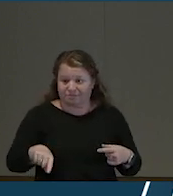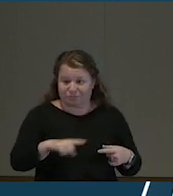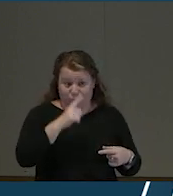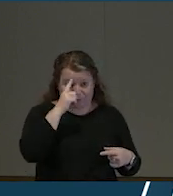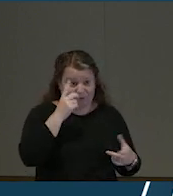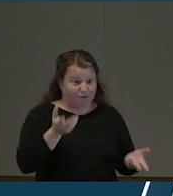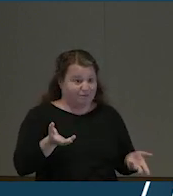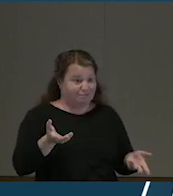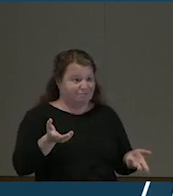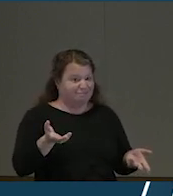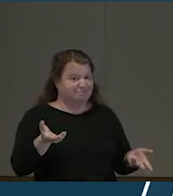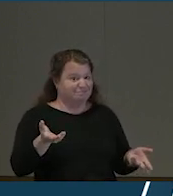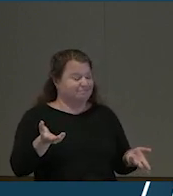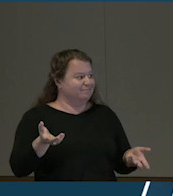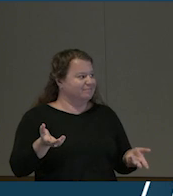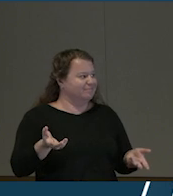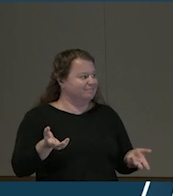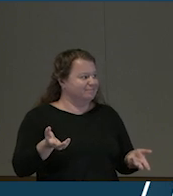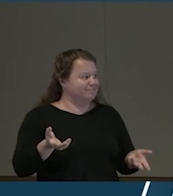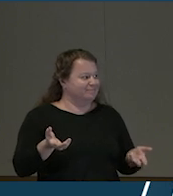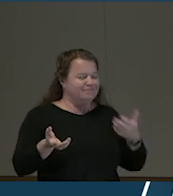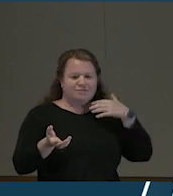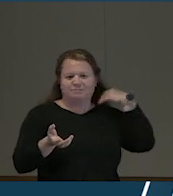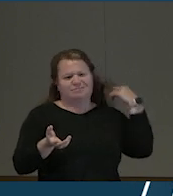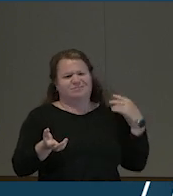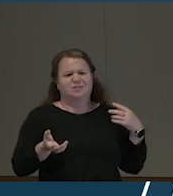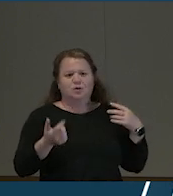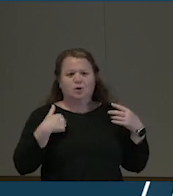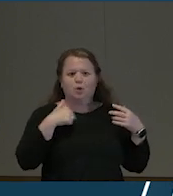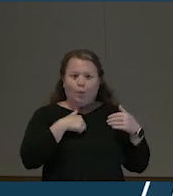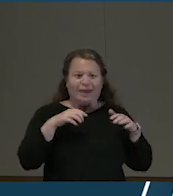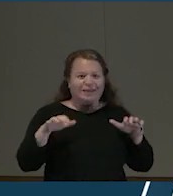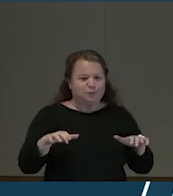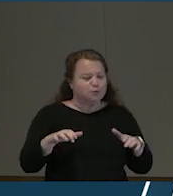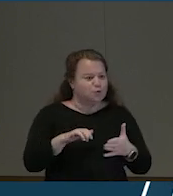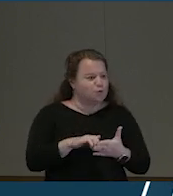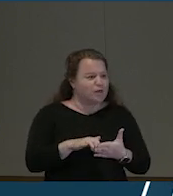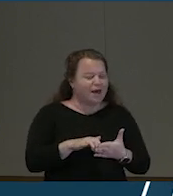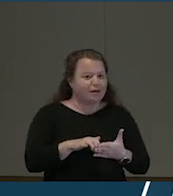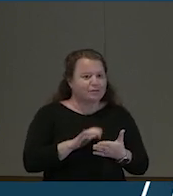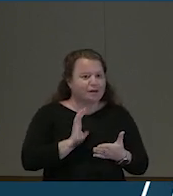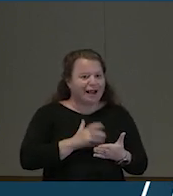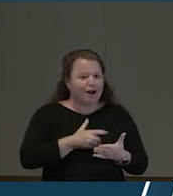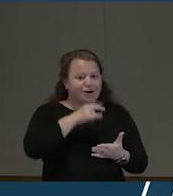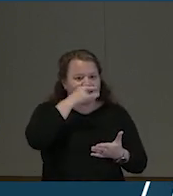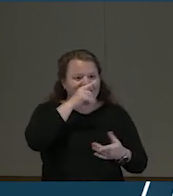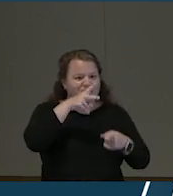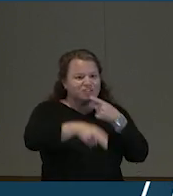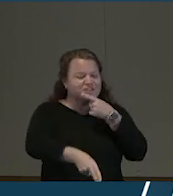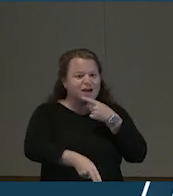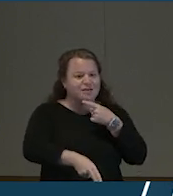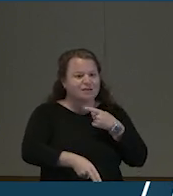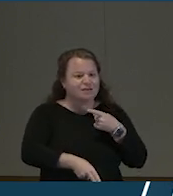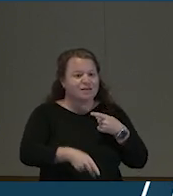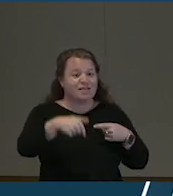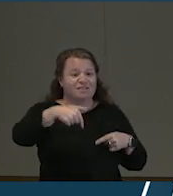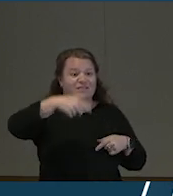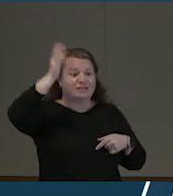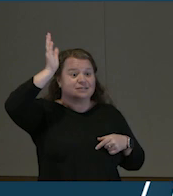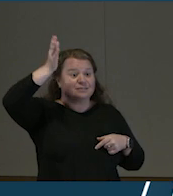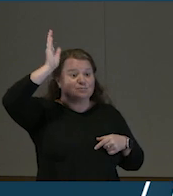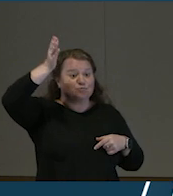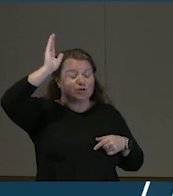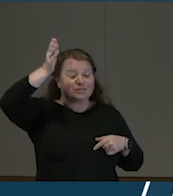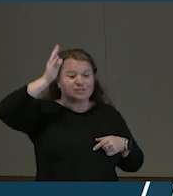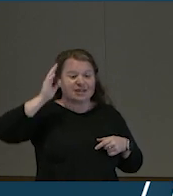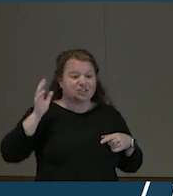Yeah. That's what we do with our kids. That's what we do. If I just ended this presentation,